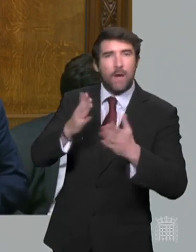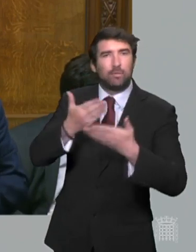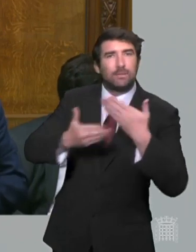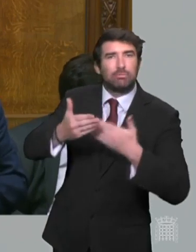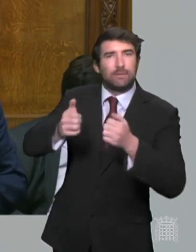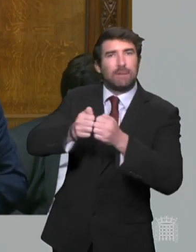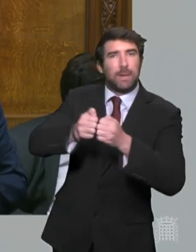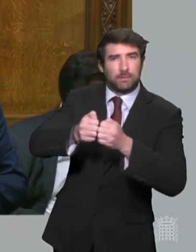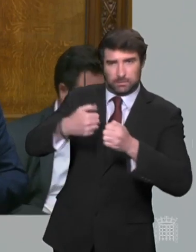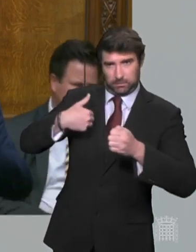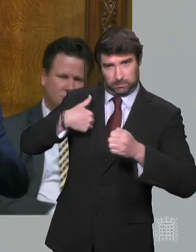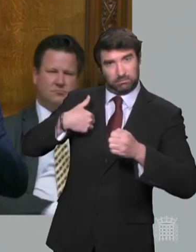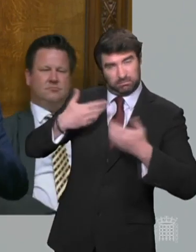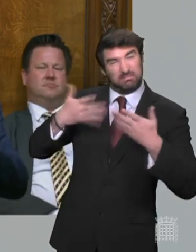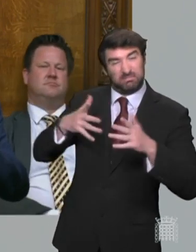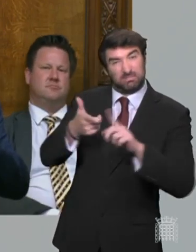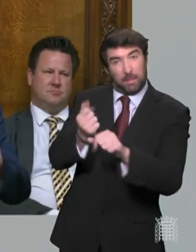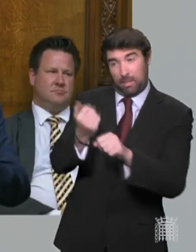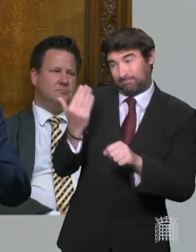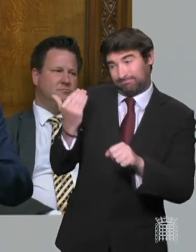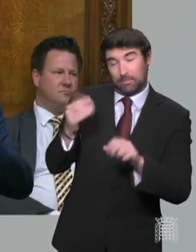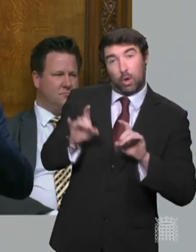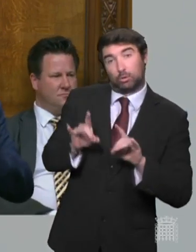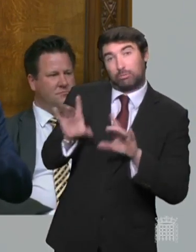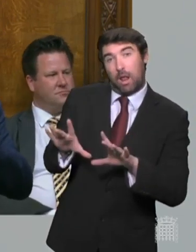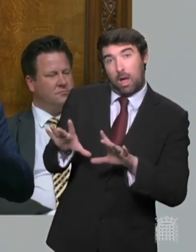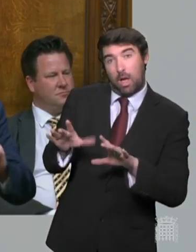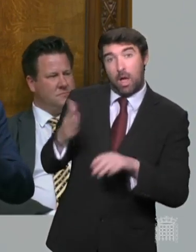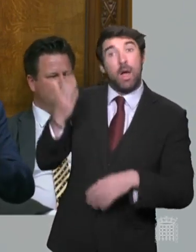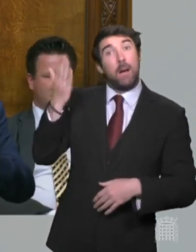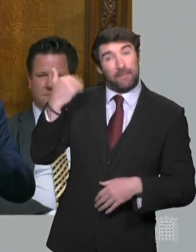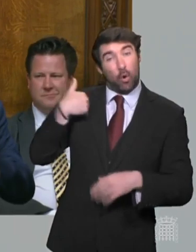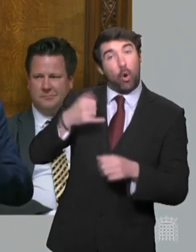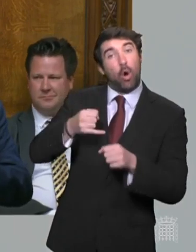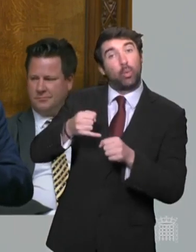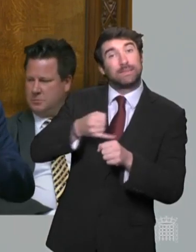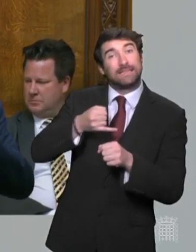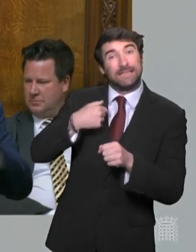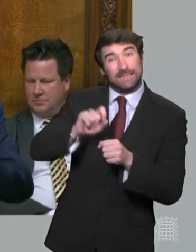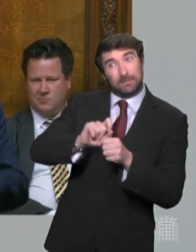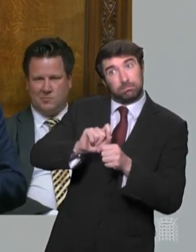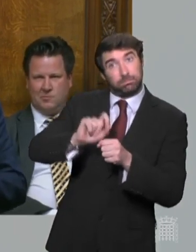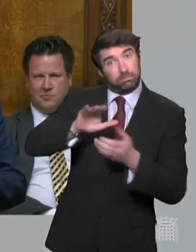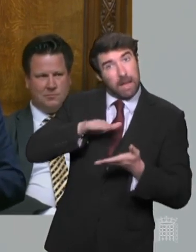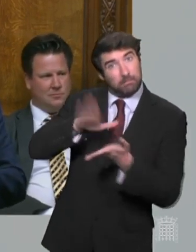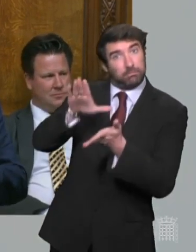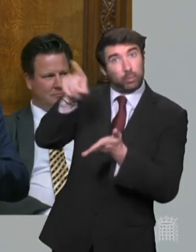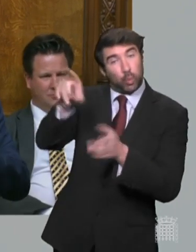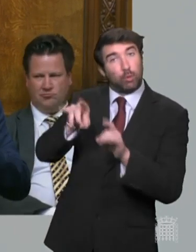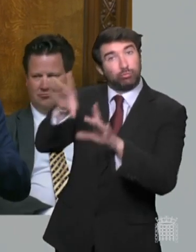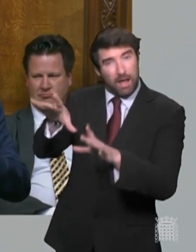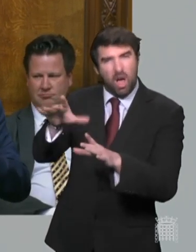new agreement with Australia removes the 5% tariff on the export of whisky to Australia, hot on the heels of